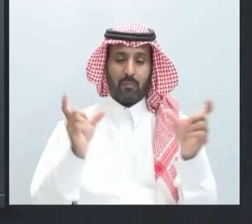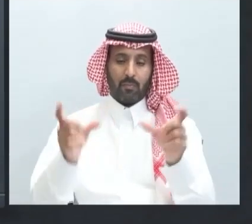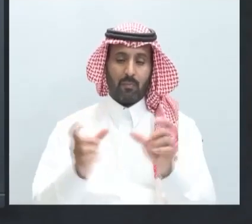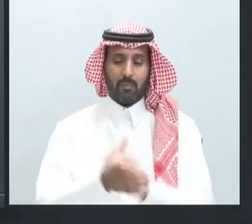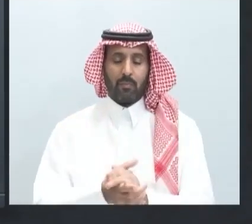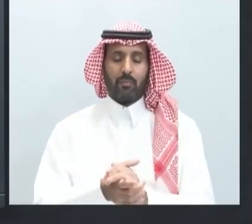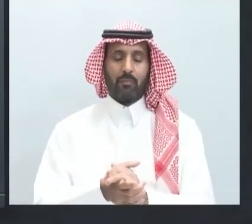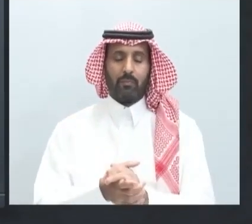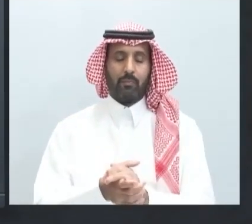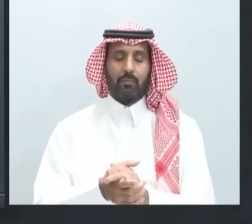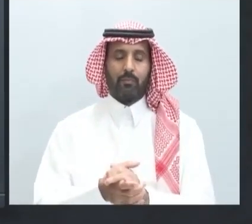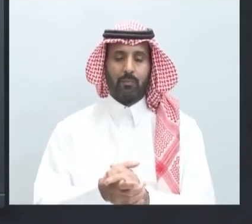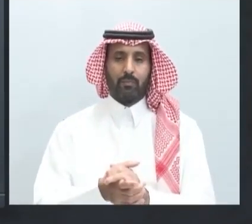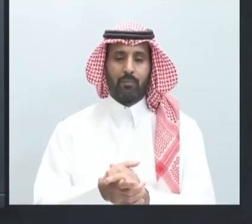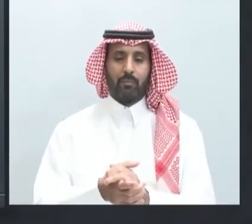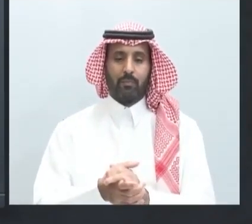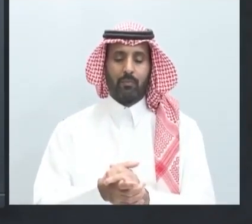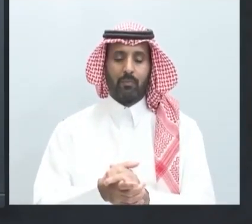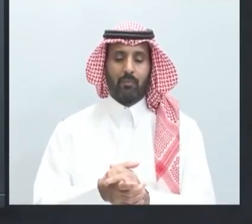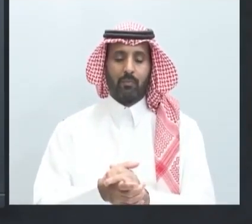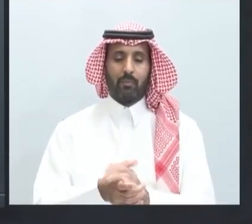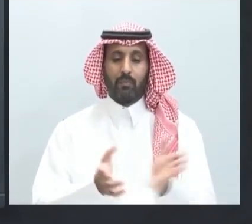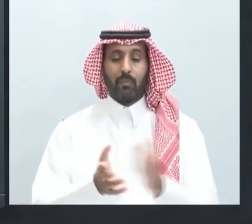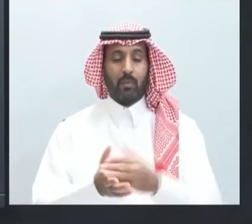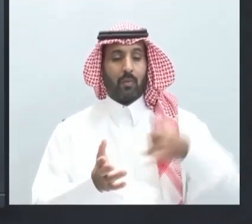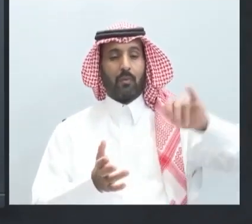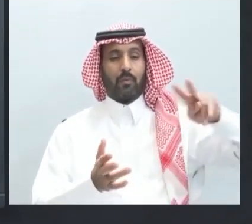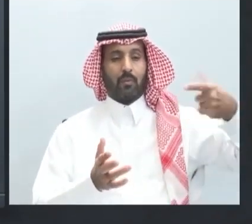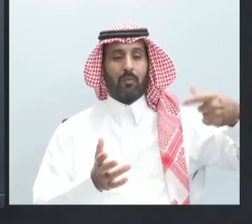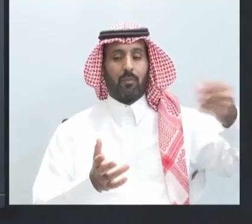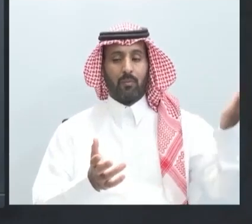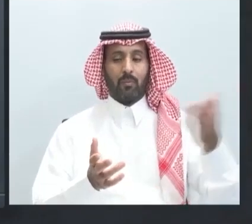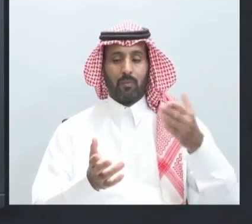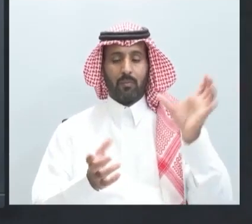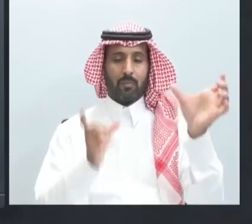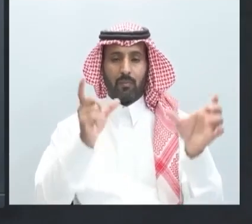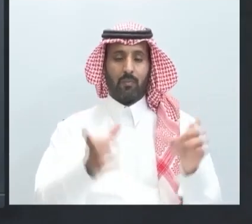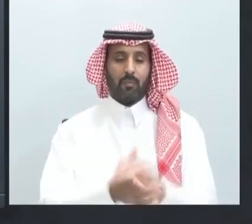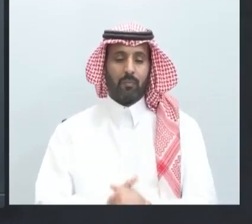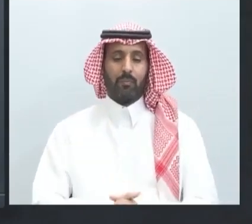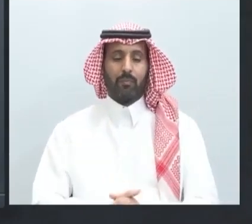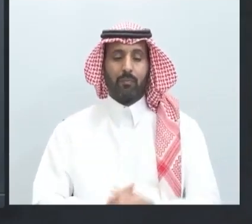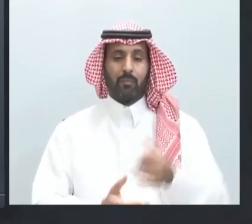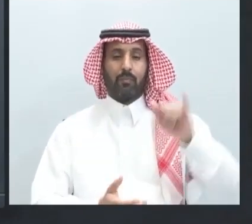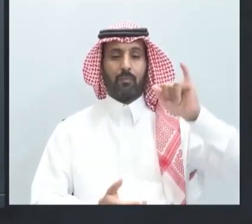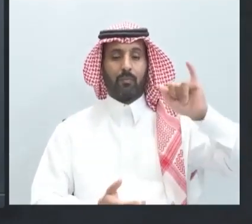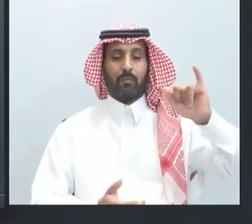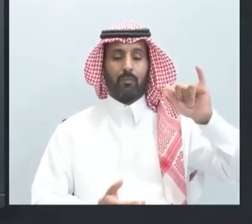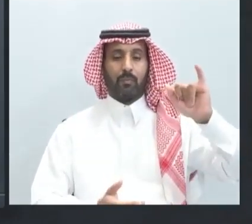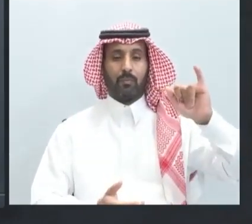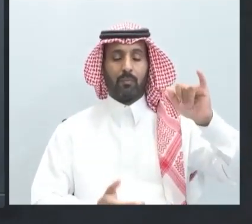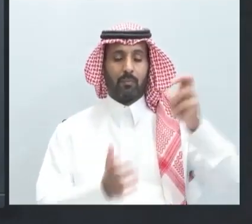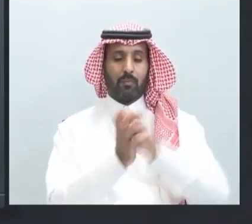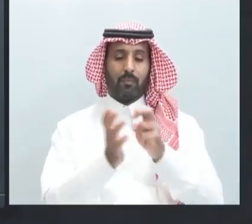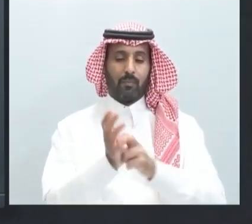Box A and box B. Use a gerund as the subject of each sentence. So you'll be using the